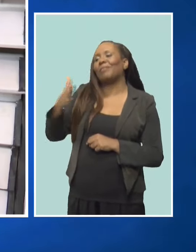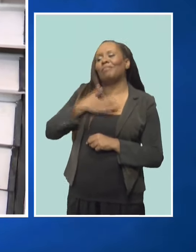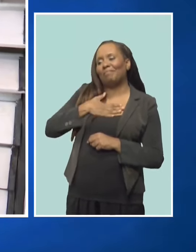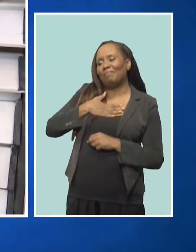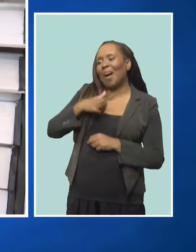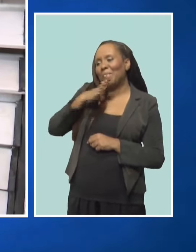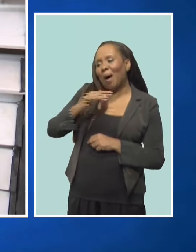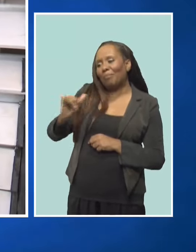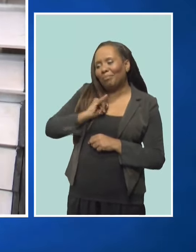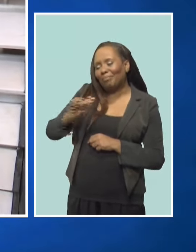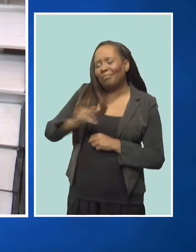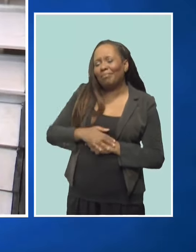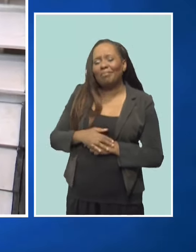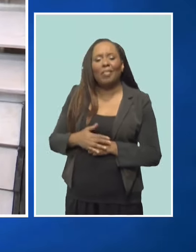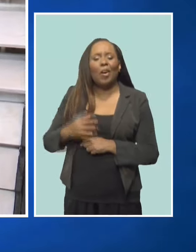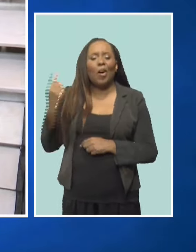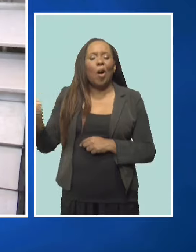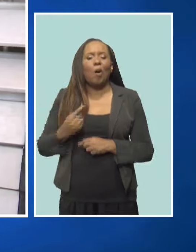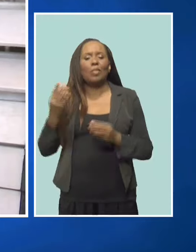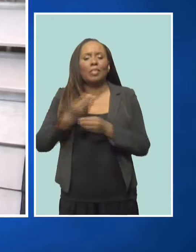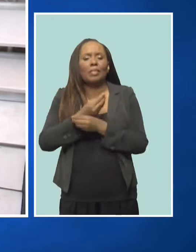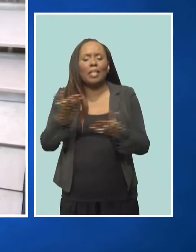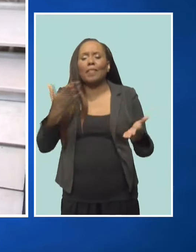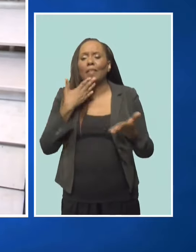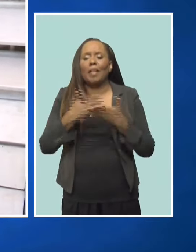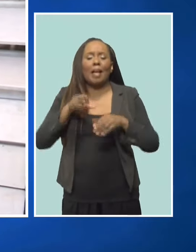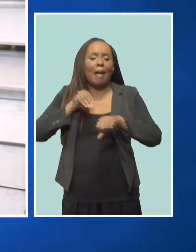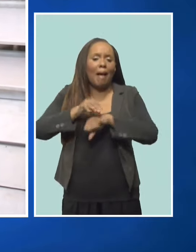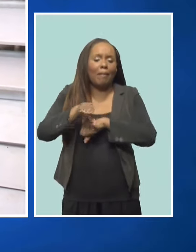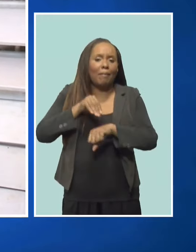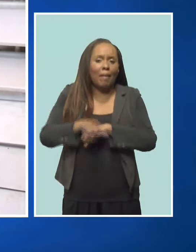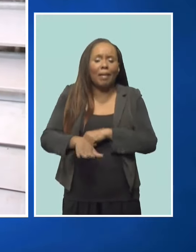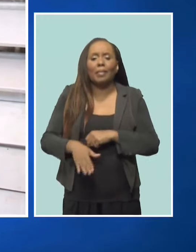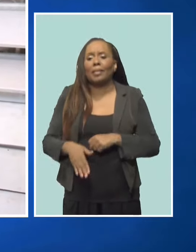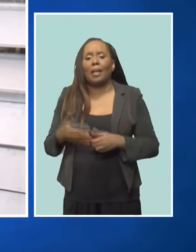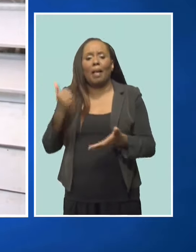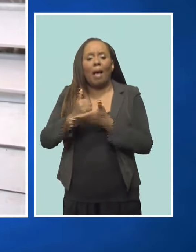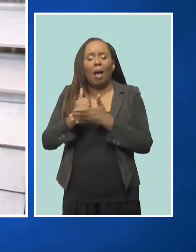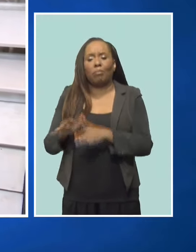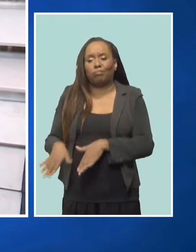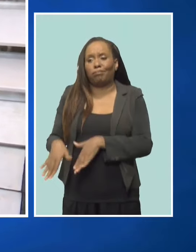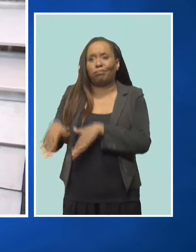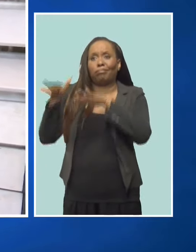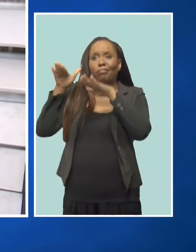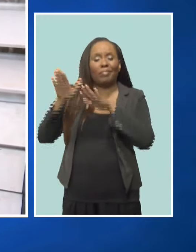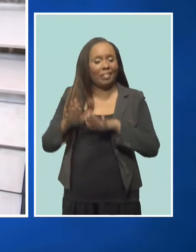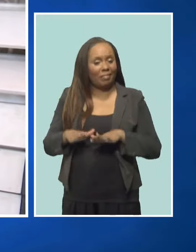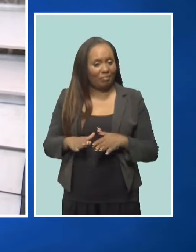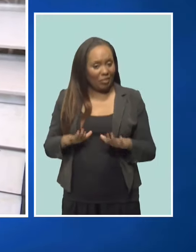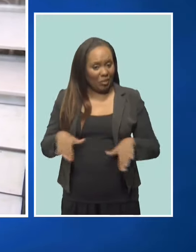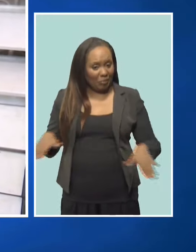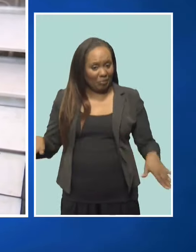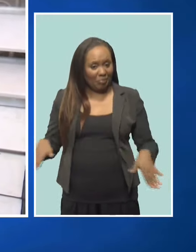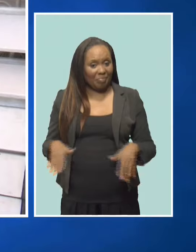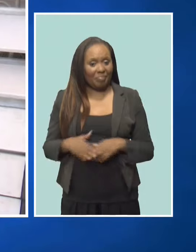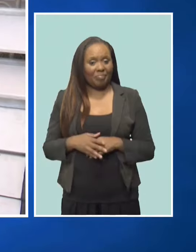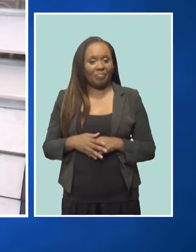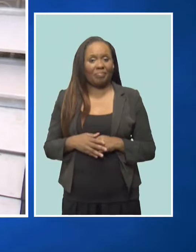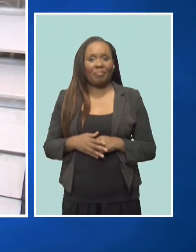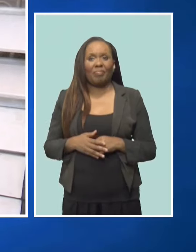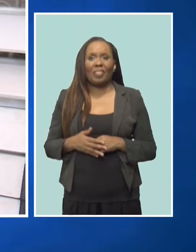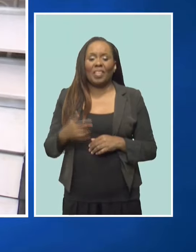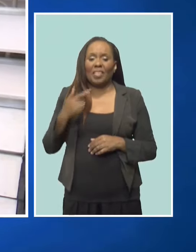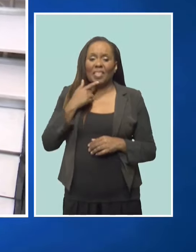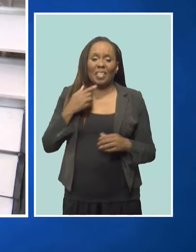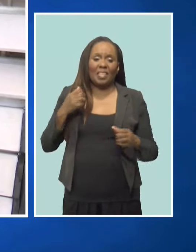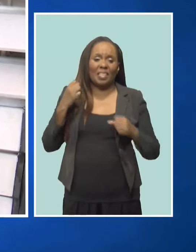all great advice over the years, you know, bringing up children. And they always tell me, they told me many